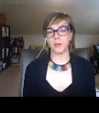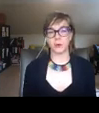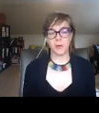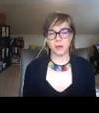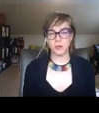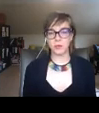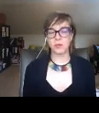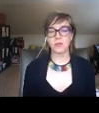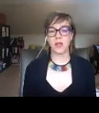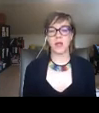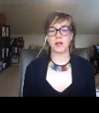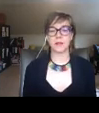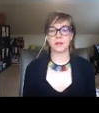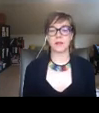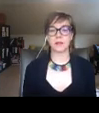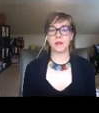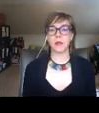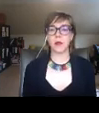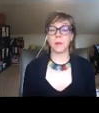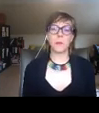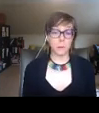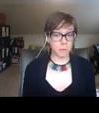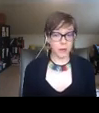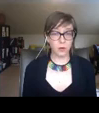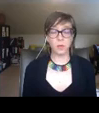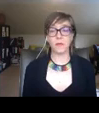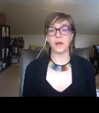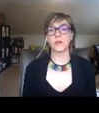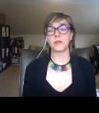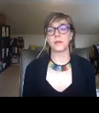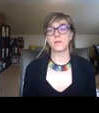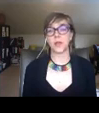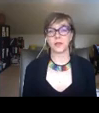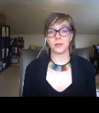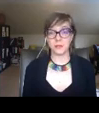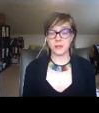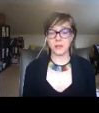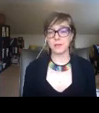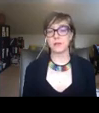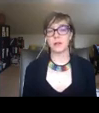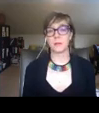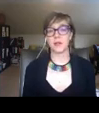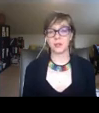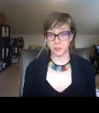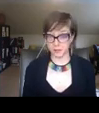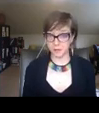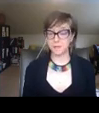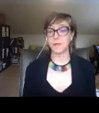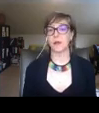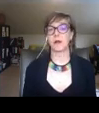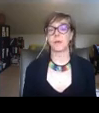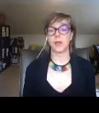as interpreter managers, as medical providers, as facilities, as